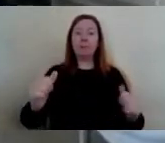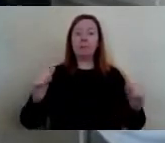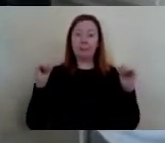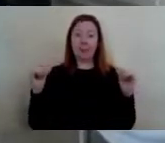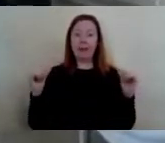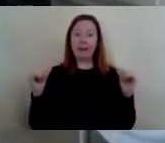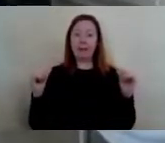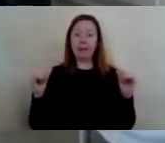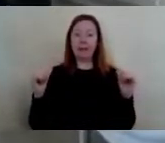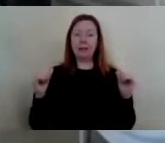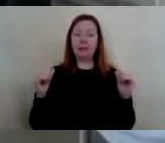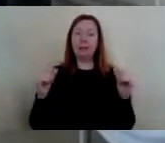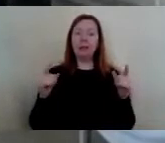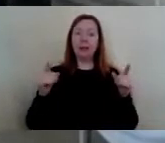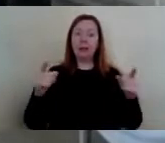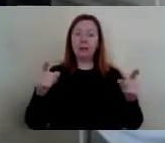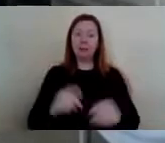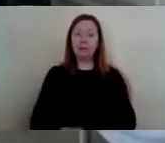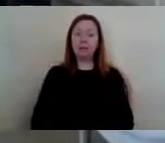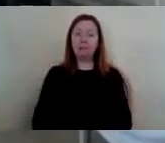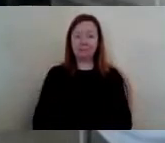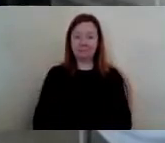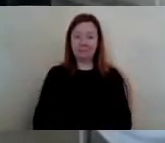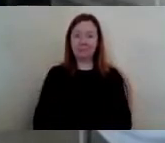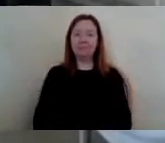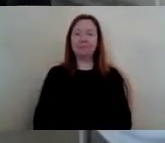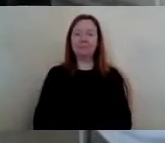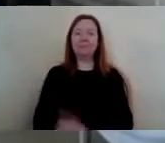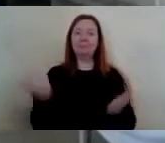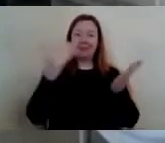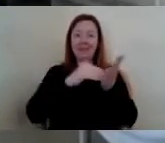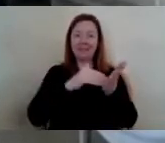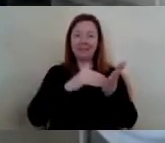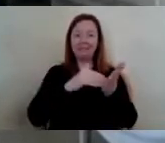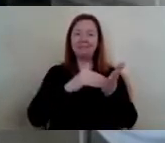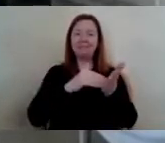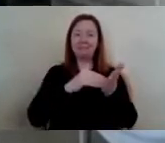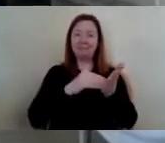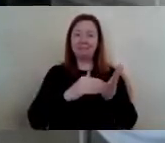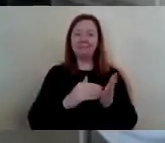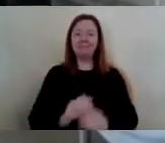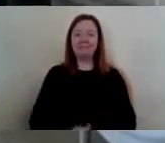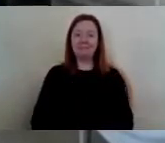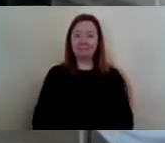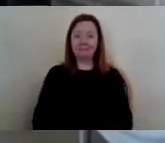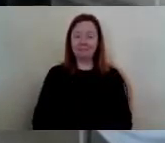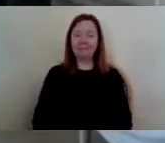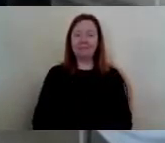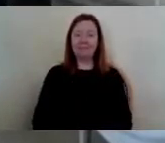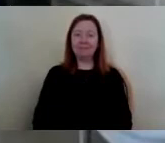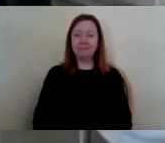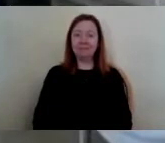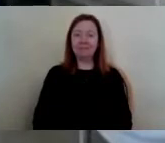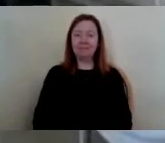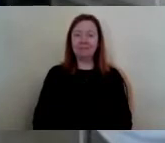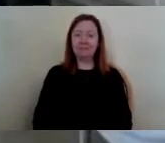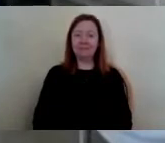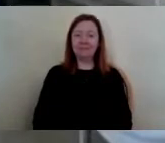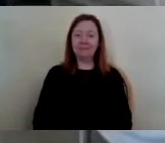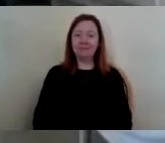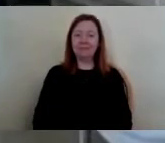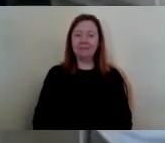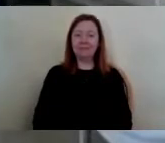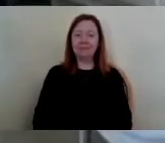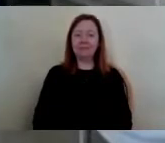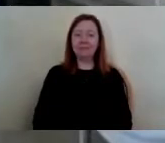you, press out and back down. Again, lift them up and the elbows back and straight